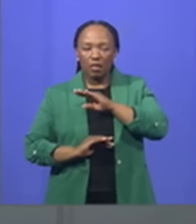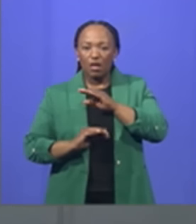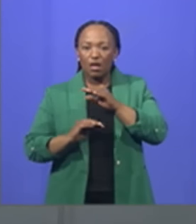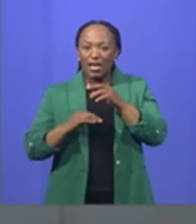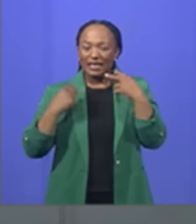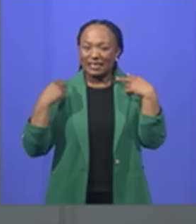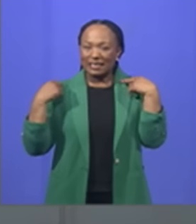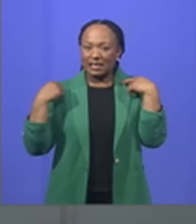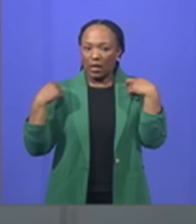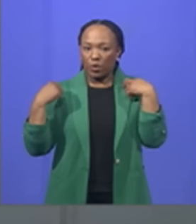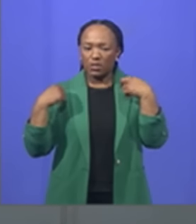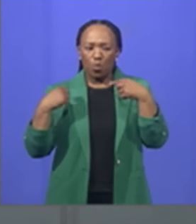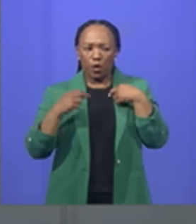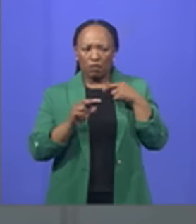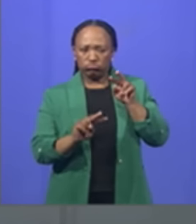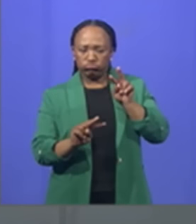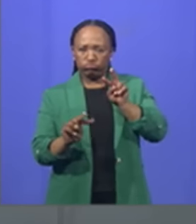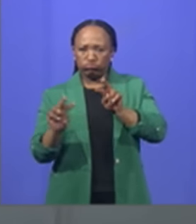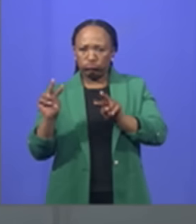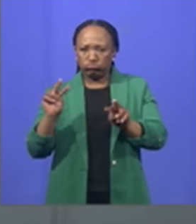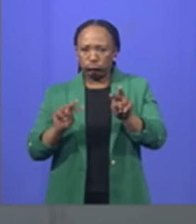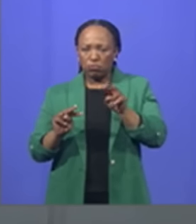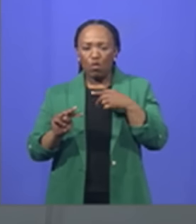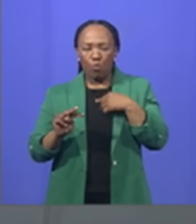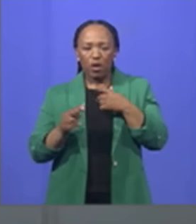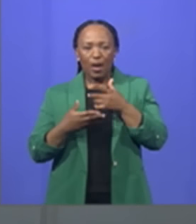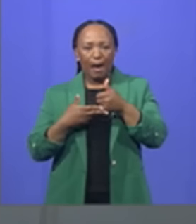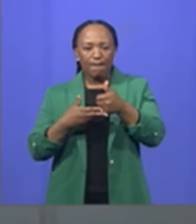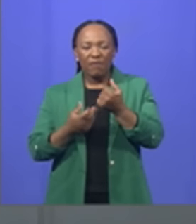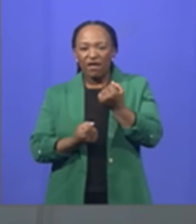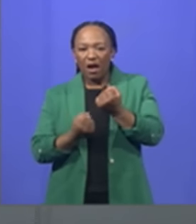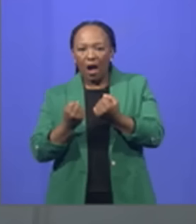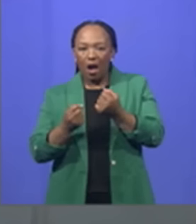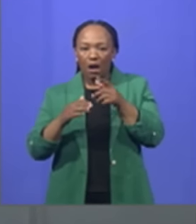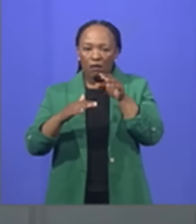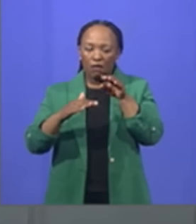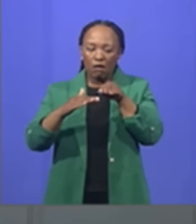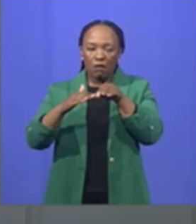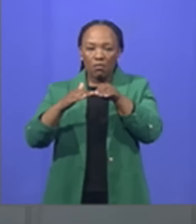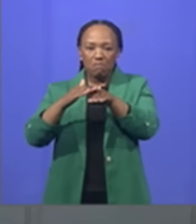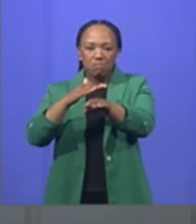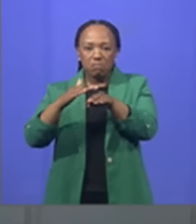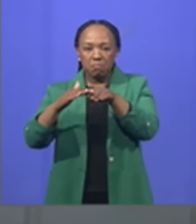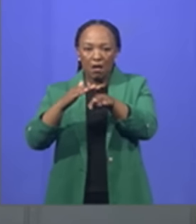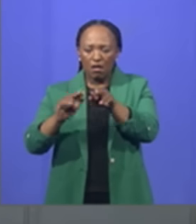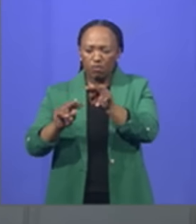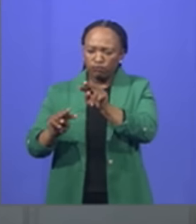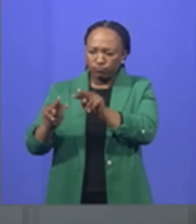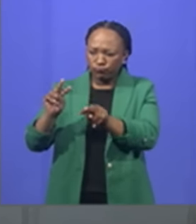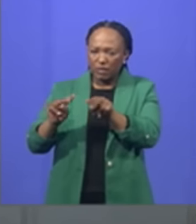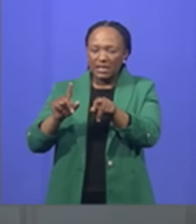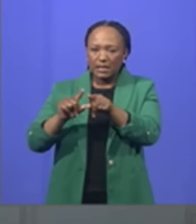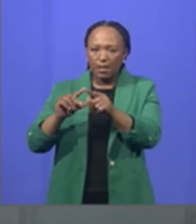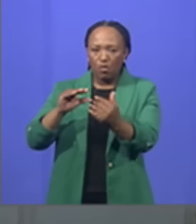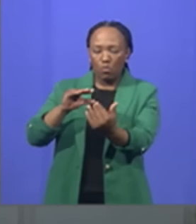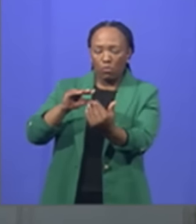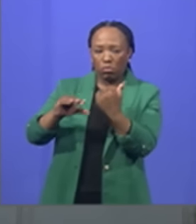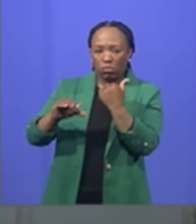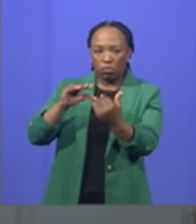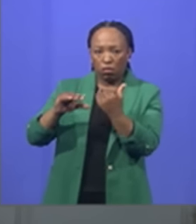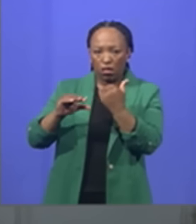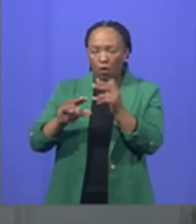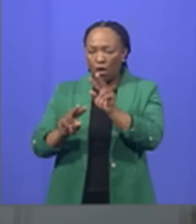post itself. We are also assisting when vehicles coming in and vehicles going out to search those vehicles to make sure that nothing that's